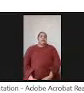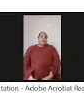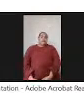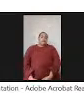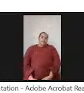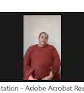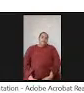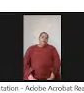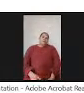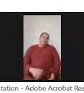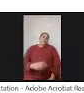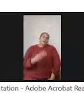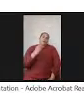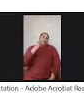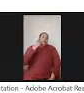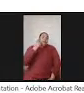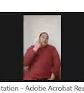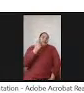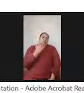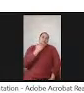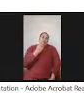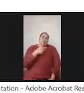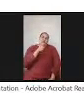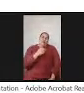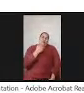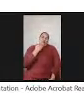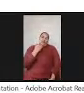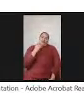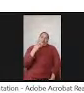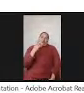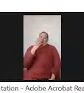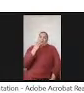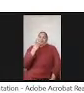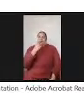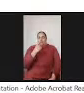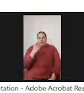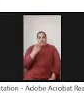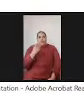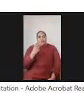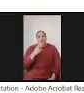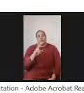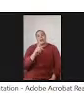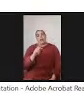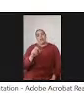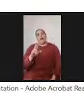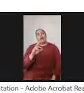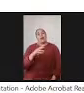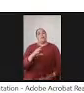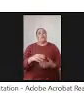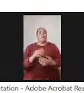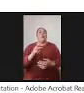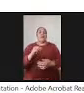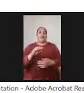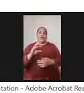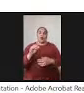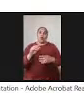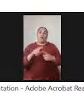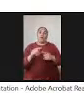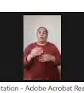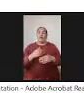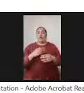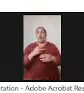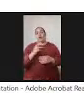Speaker, Mr. Secretary. Thank you, Chairperson, and thank you for the questions from Honourable Leke and Honourable Maseko. Before Mr. Stimele